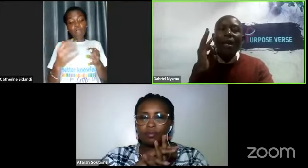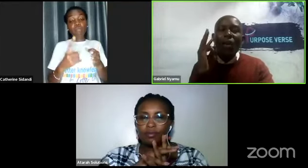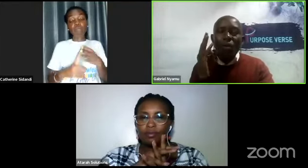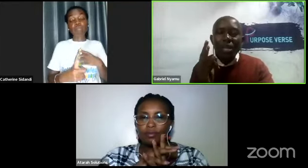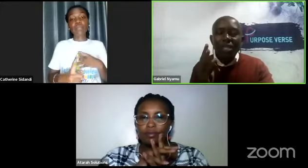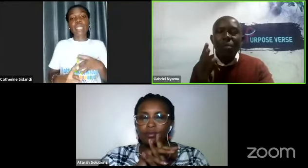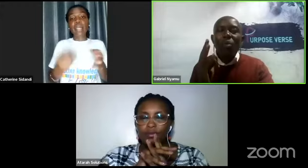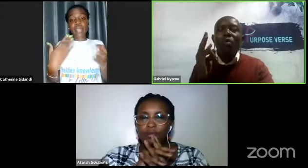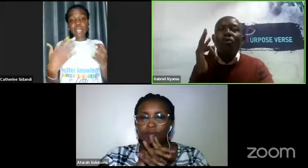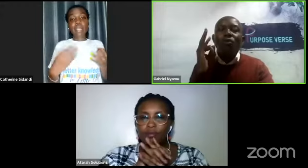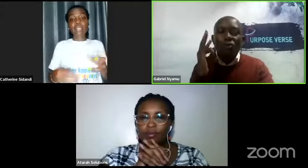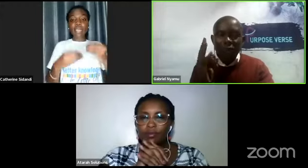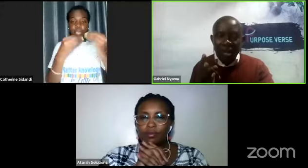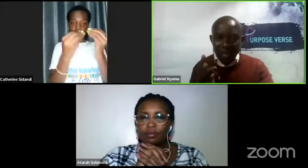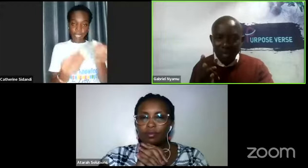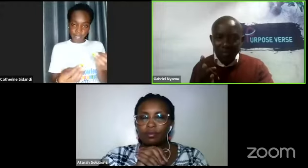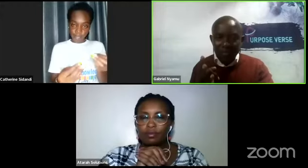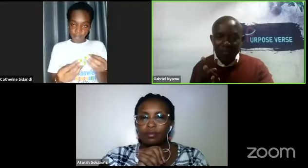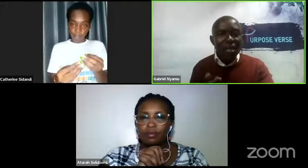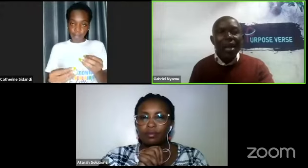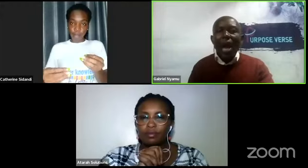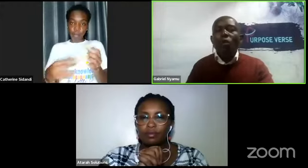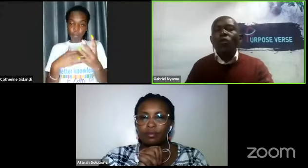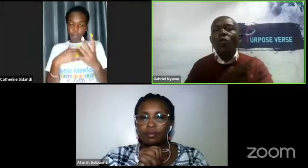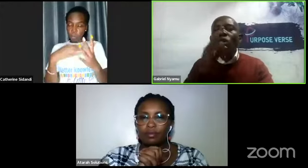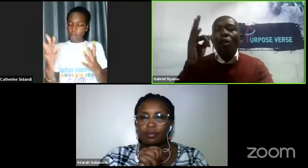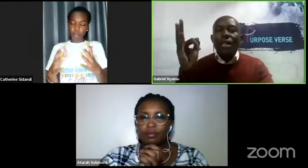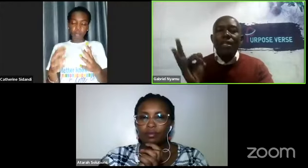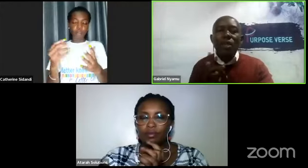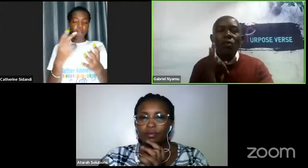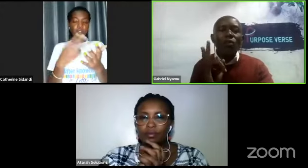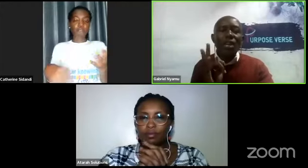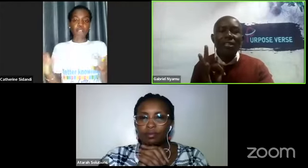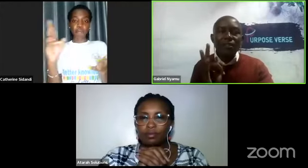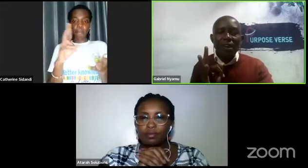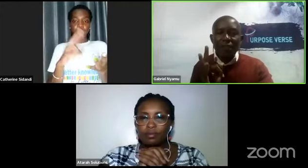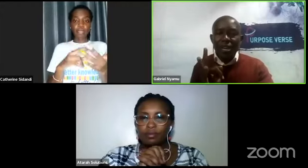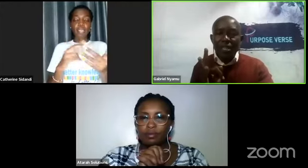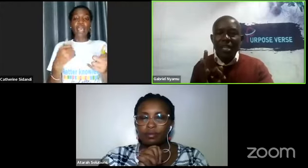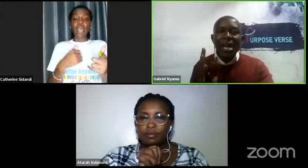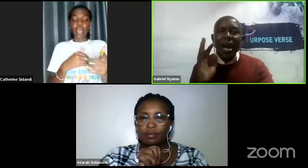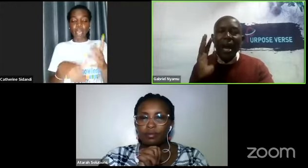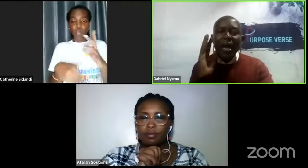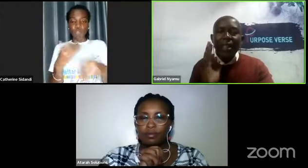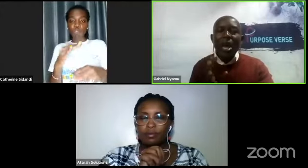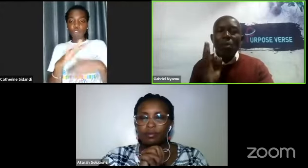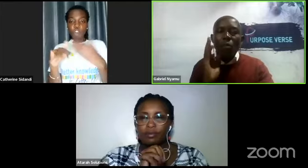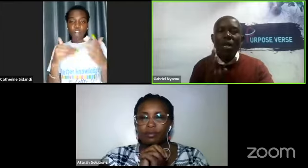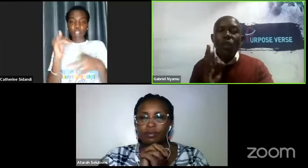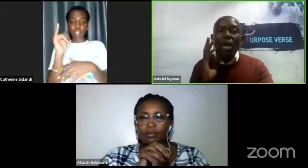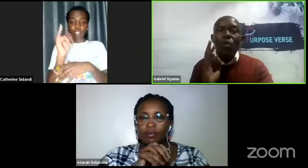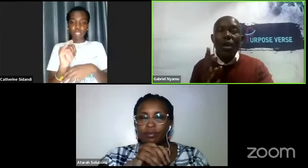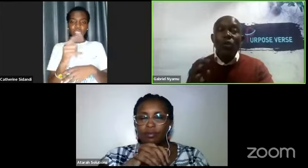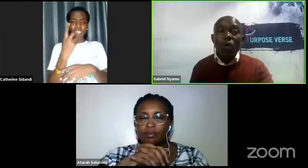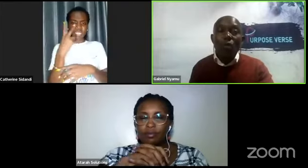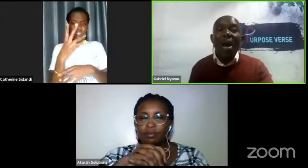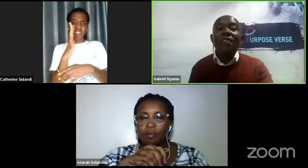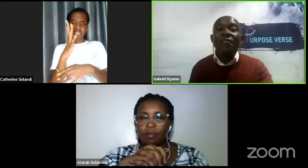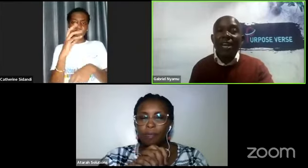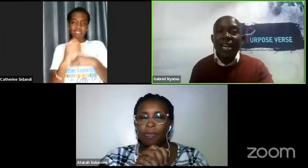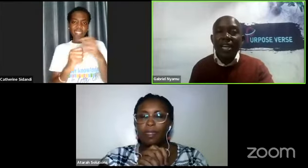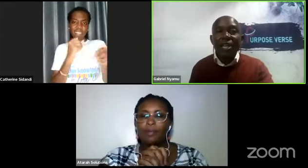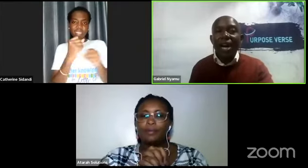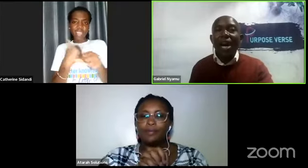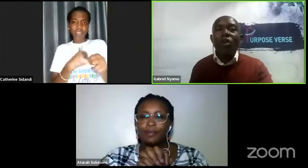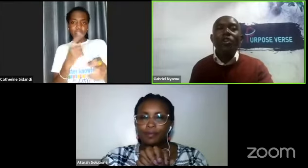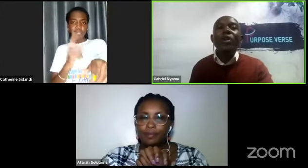you unquenchable fulfillment. Out of all the things I look for the last 5 years, are there moments where you went home and